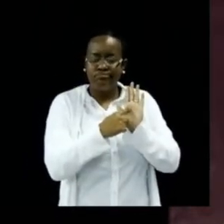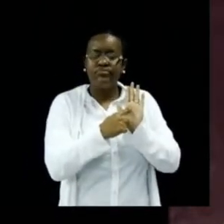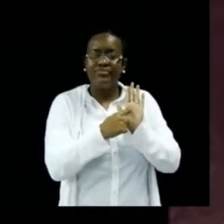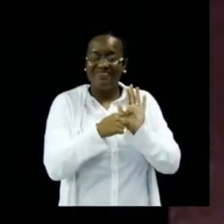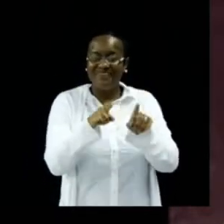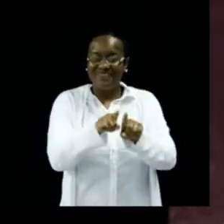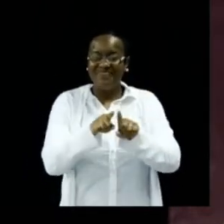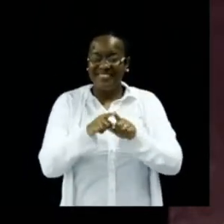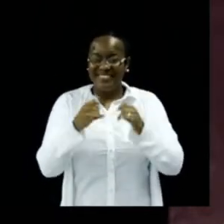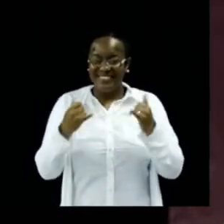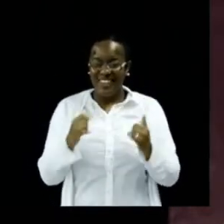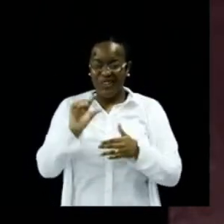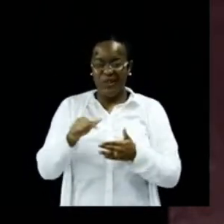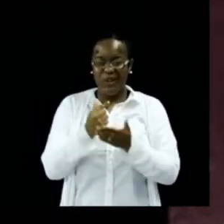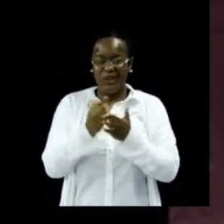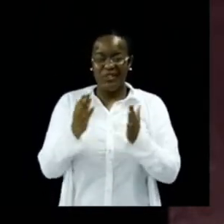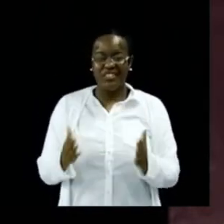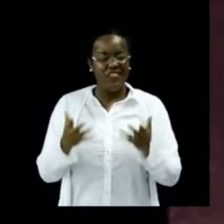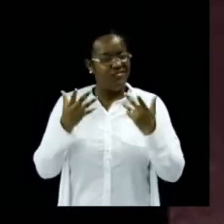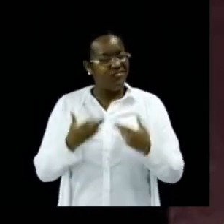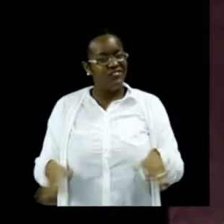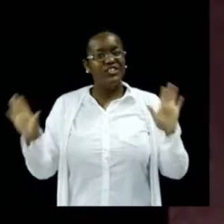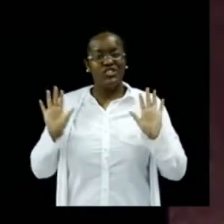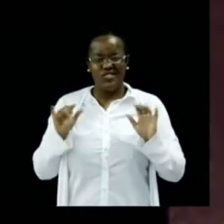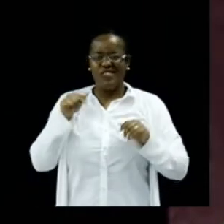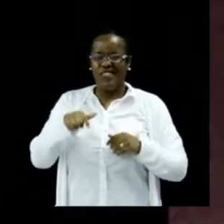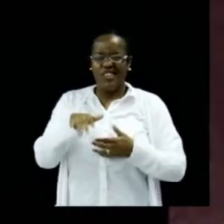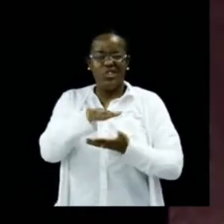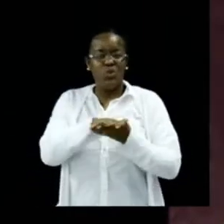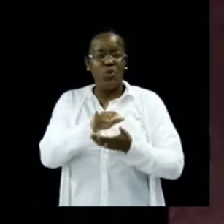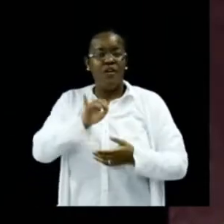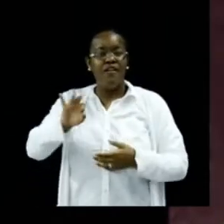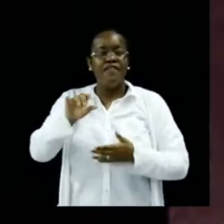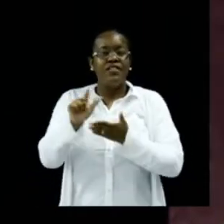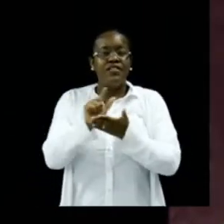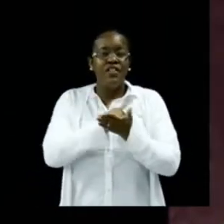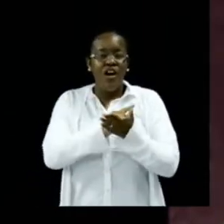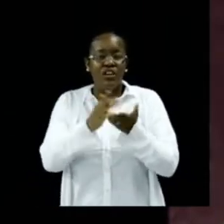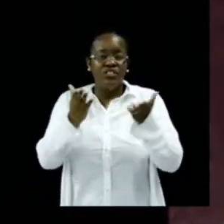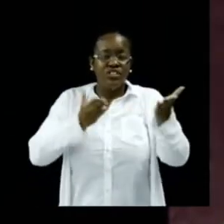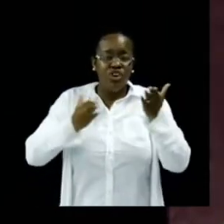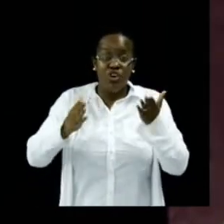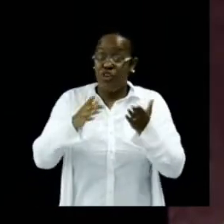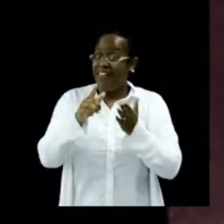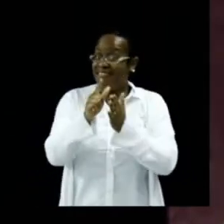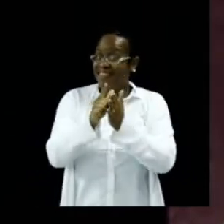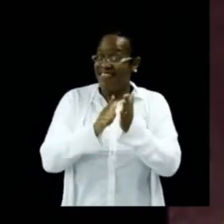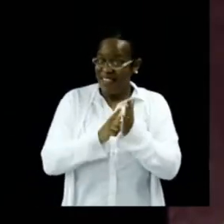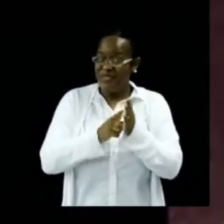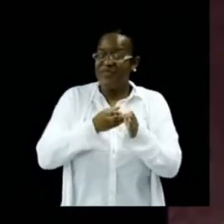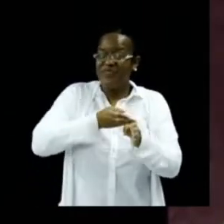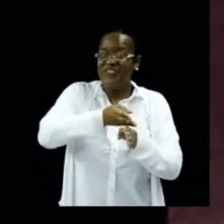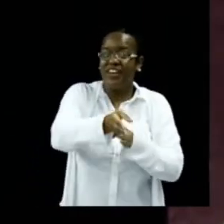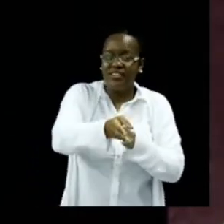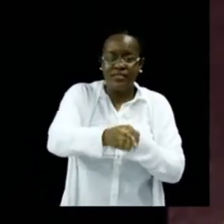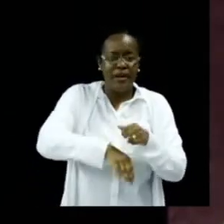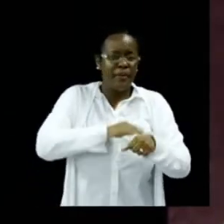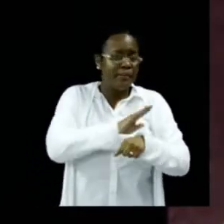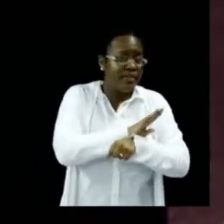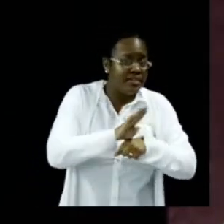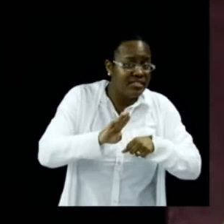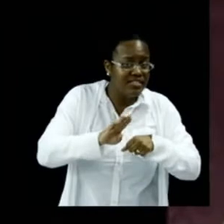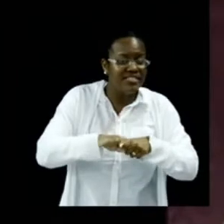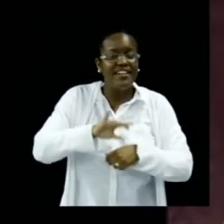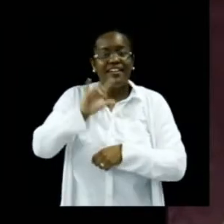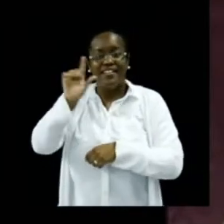As graduates, you are leaving the Thurgood Marshall School of Law to serve as leaders in the legal profession, business, and